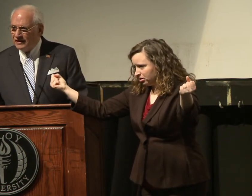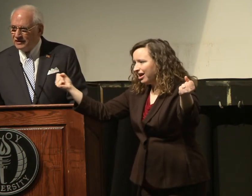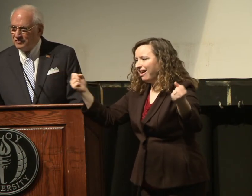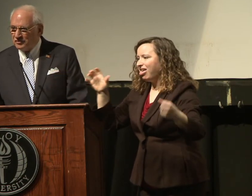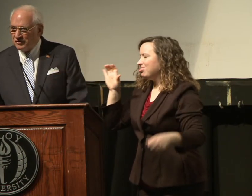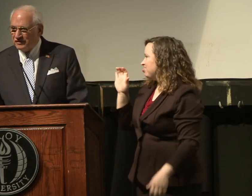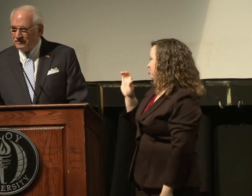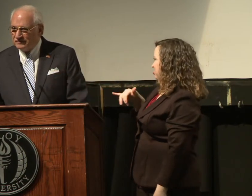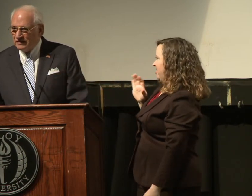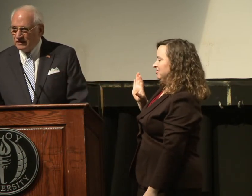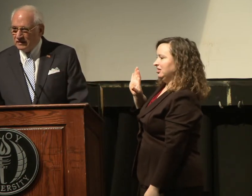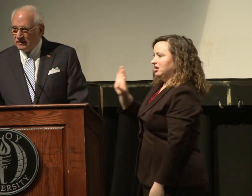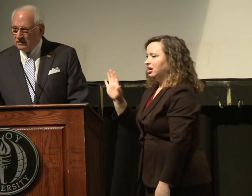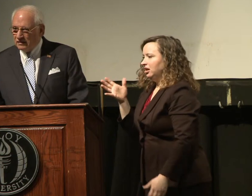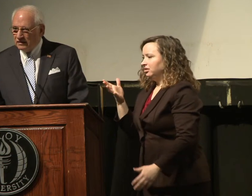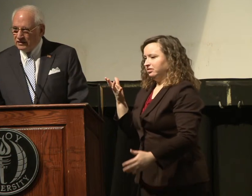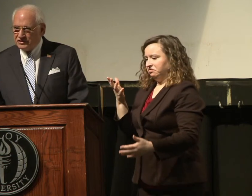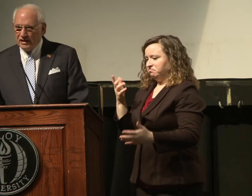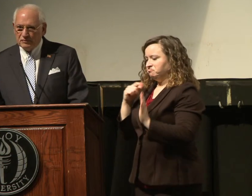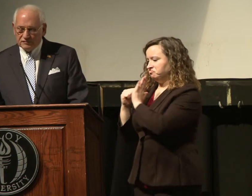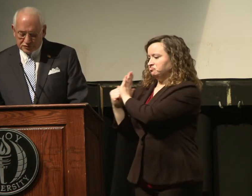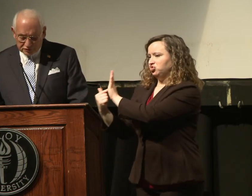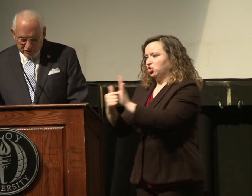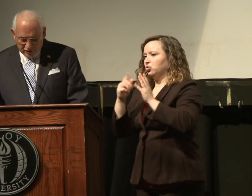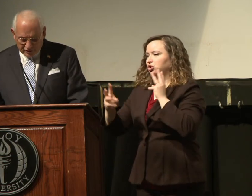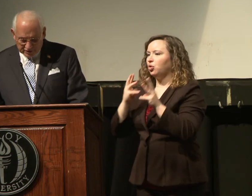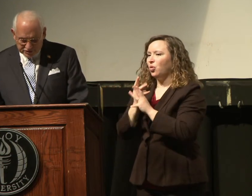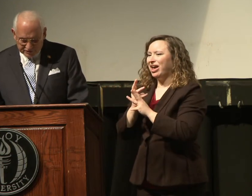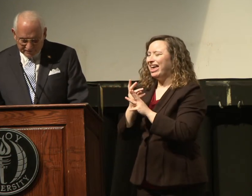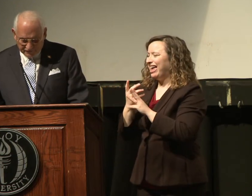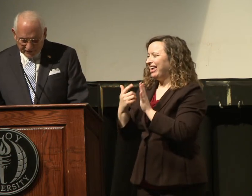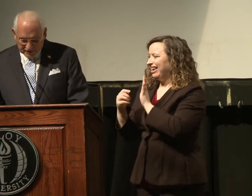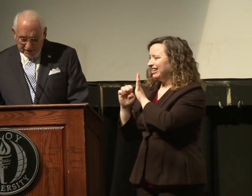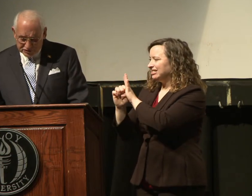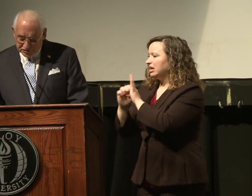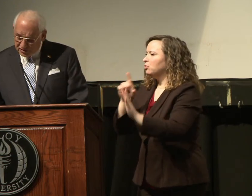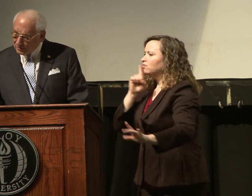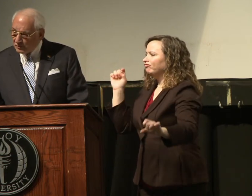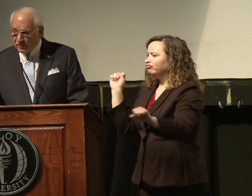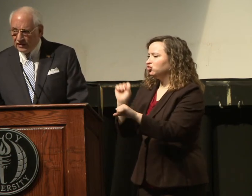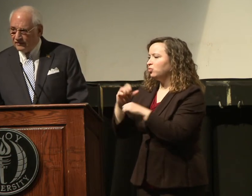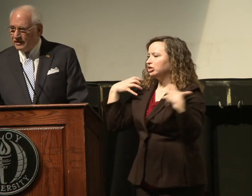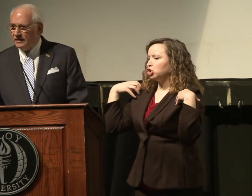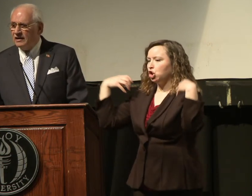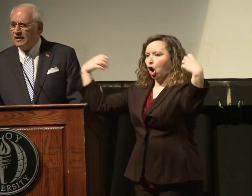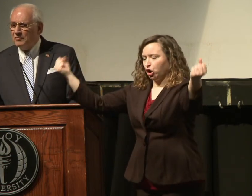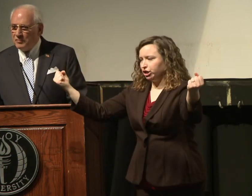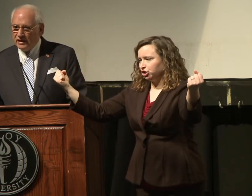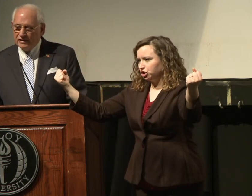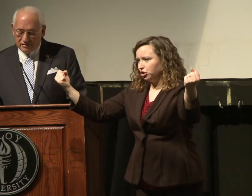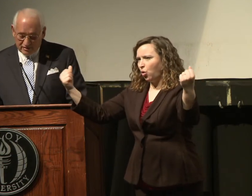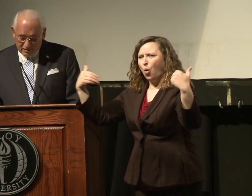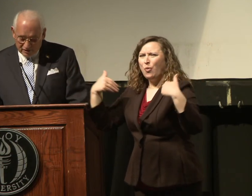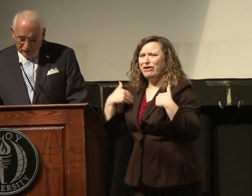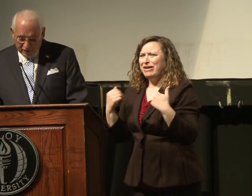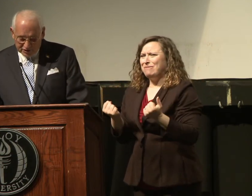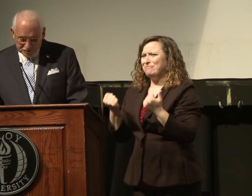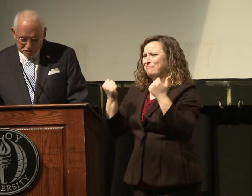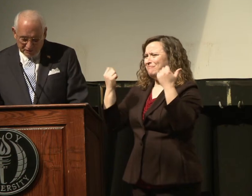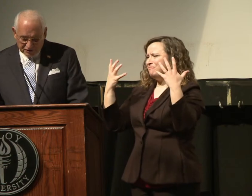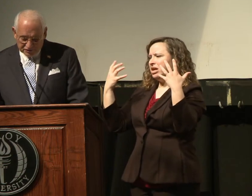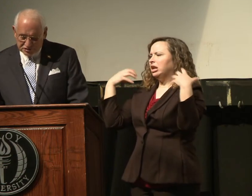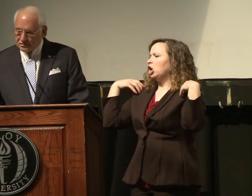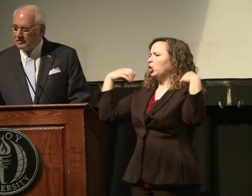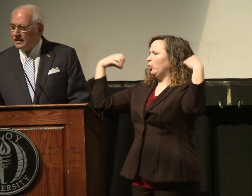in Danny Gilroy, an example of true courage. Ladies and gentlemen, we have had many